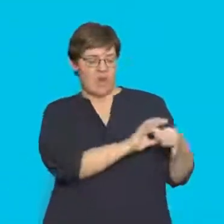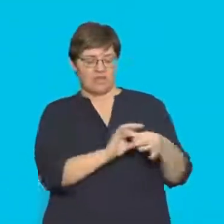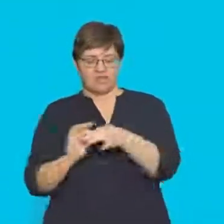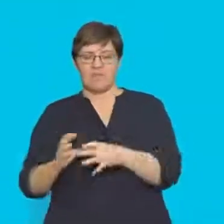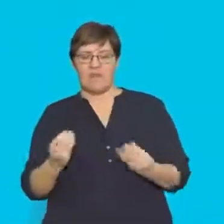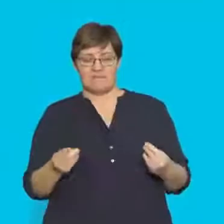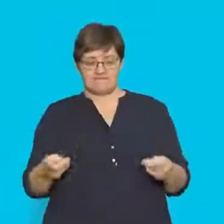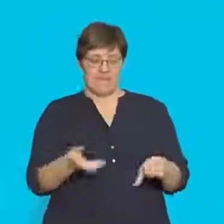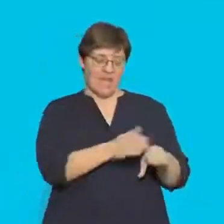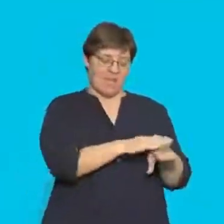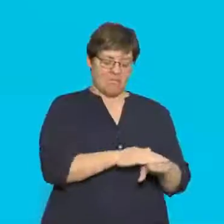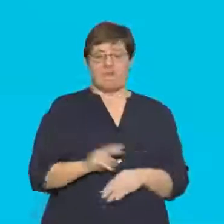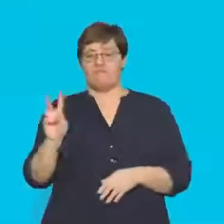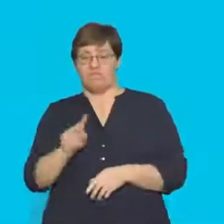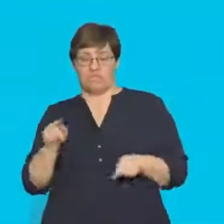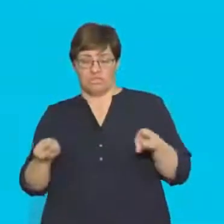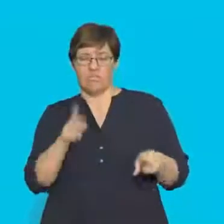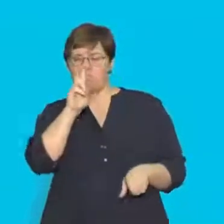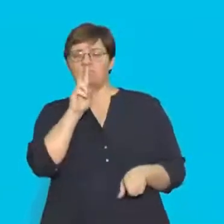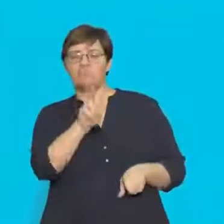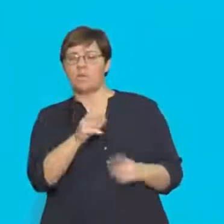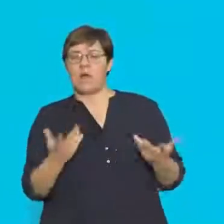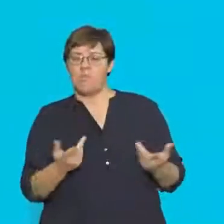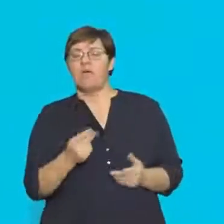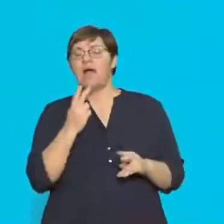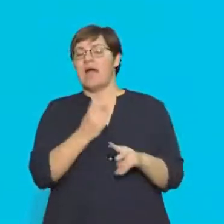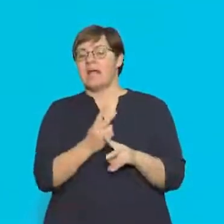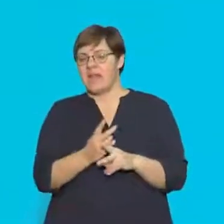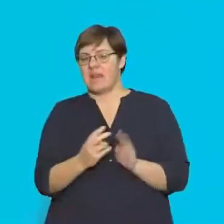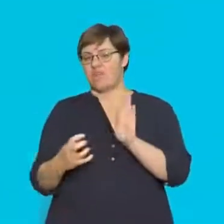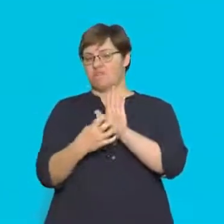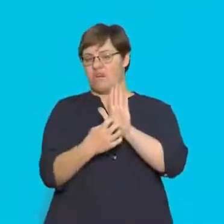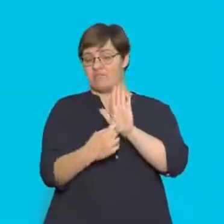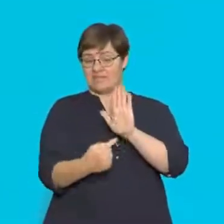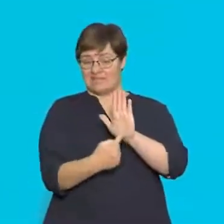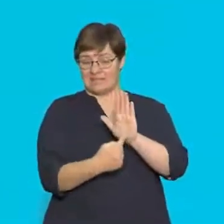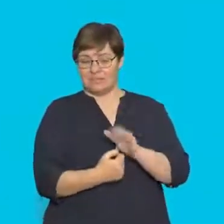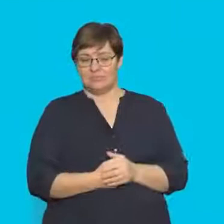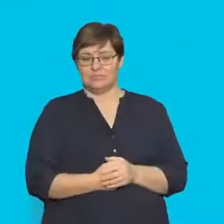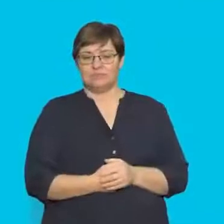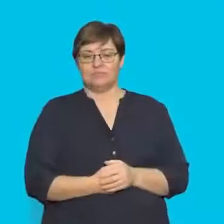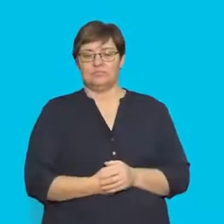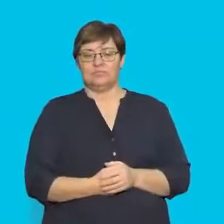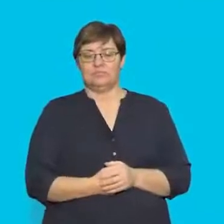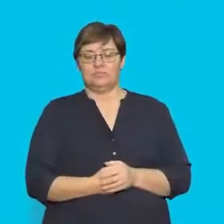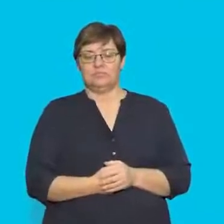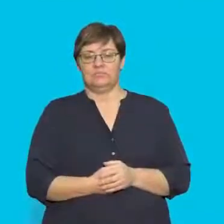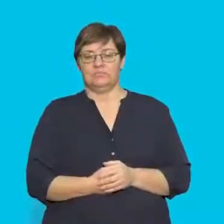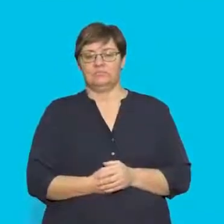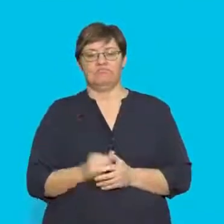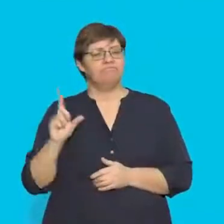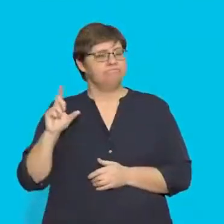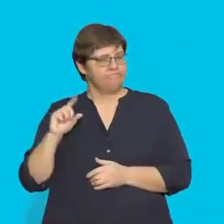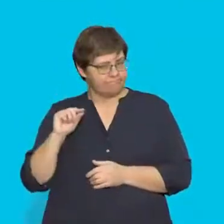like to just take a look at that relationship by looking again at our graph. So there's an